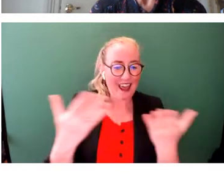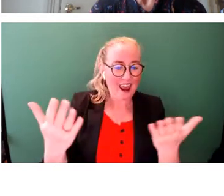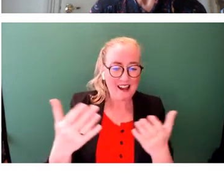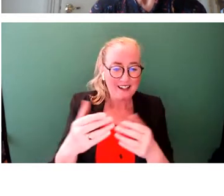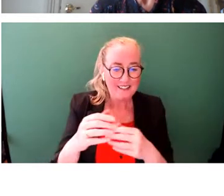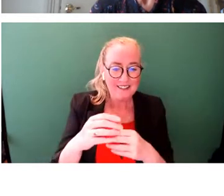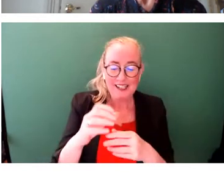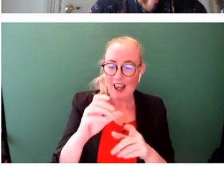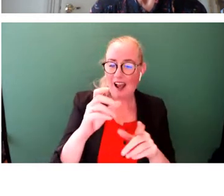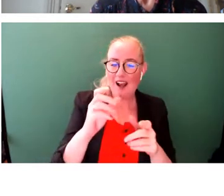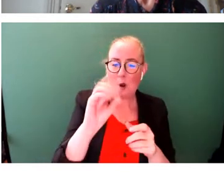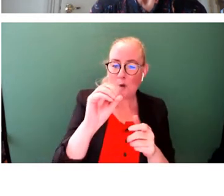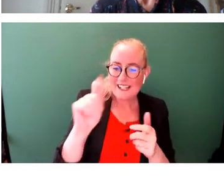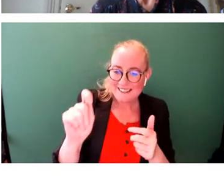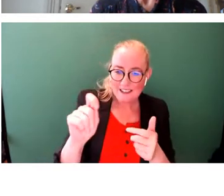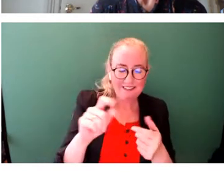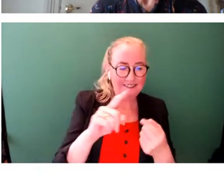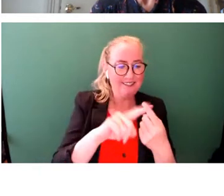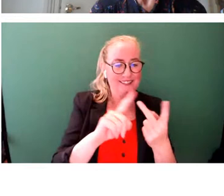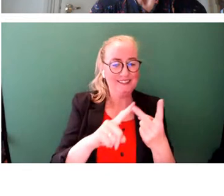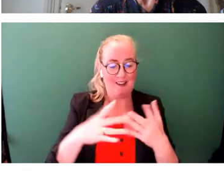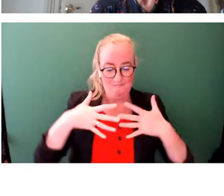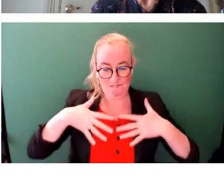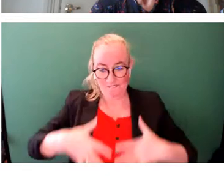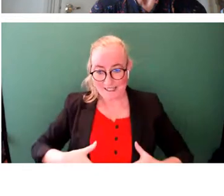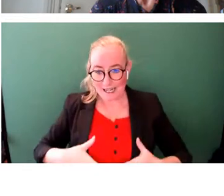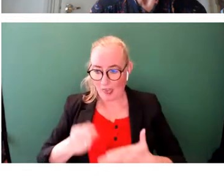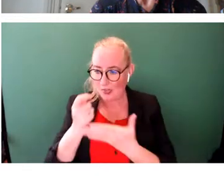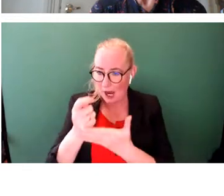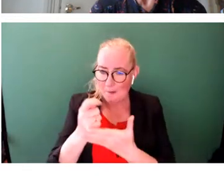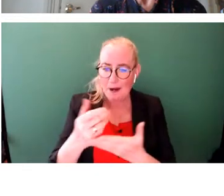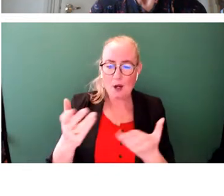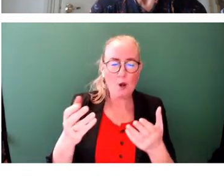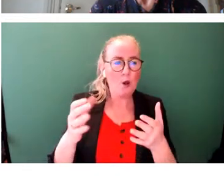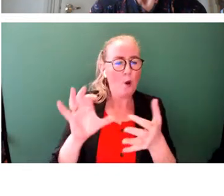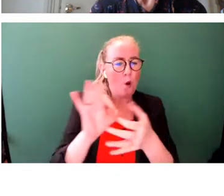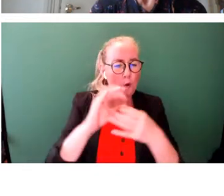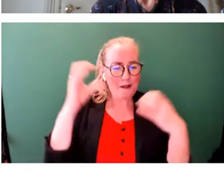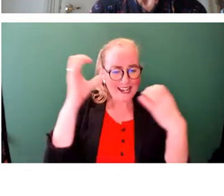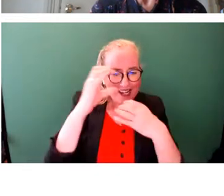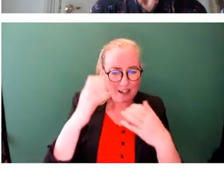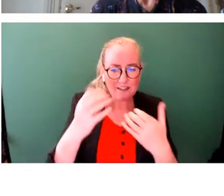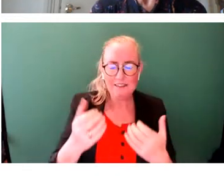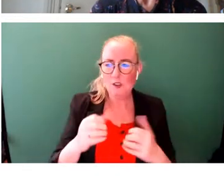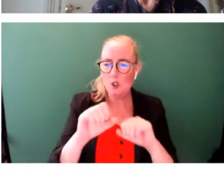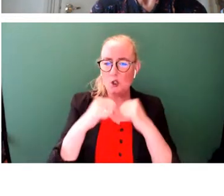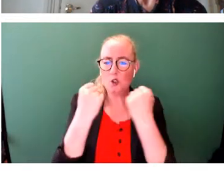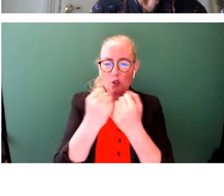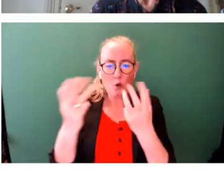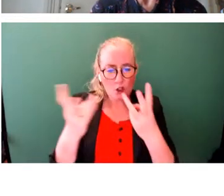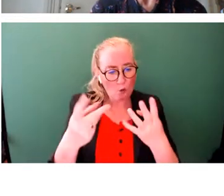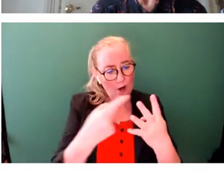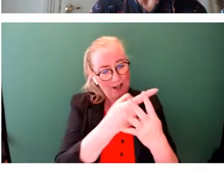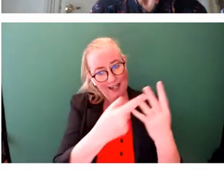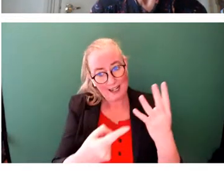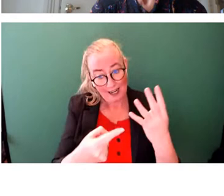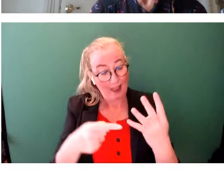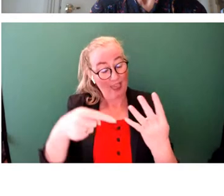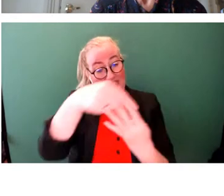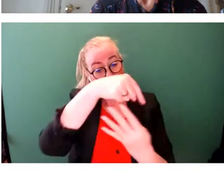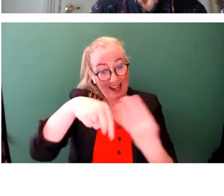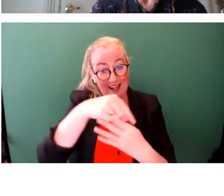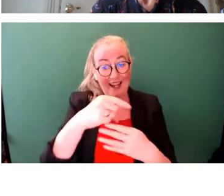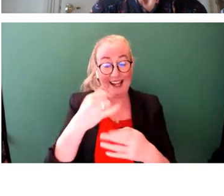therapies, occupational therapy, physical therapy, home care and social work, especially home care, because they're often in rural